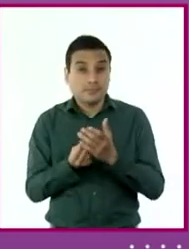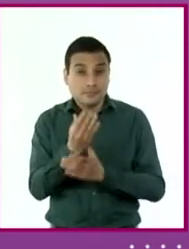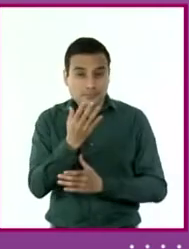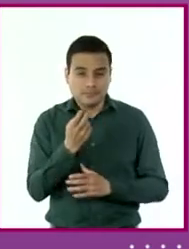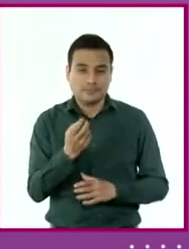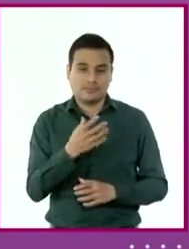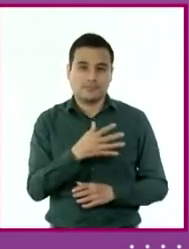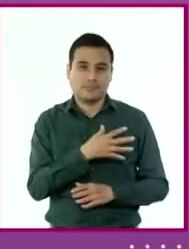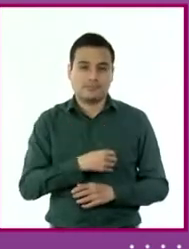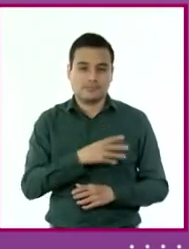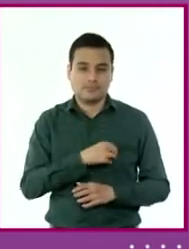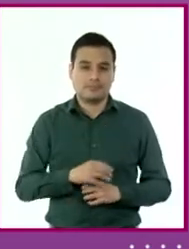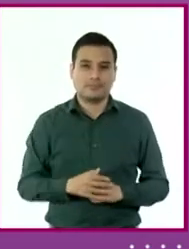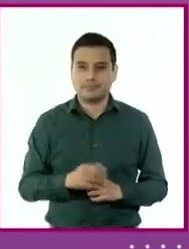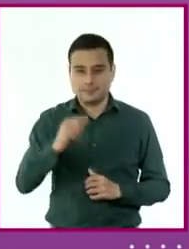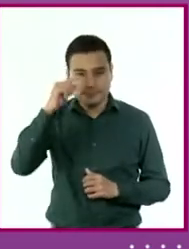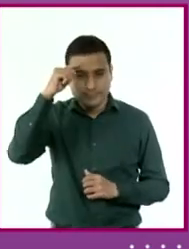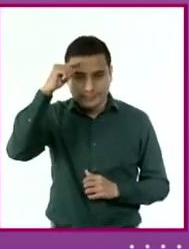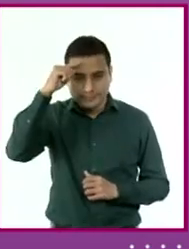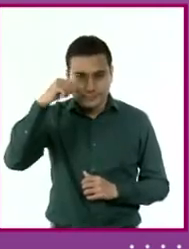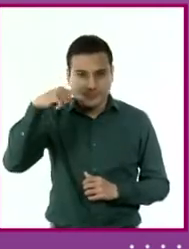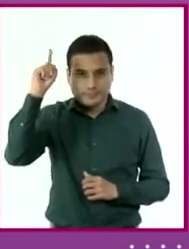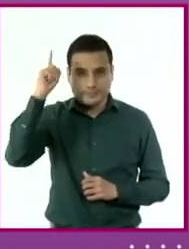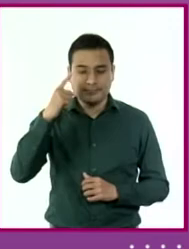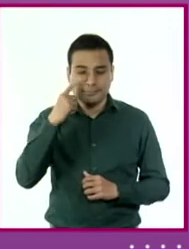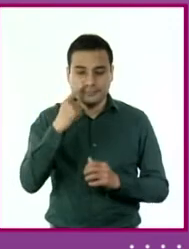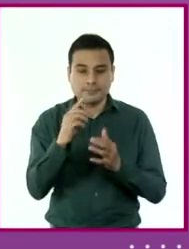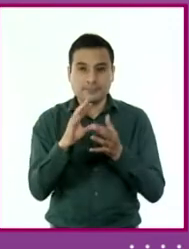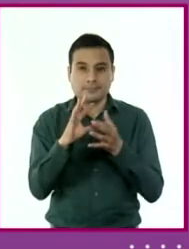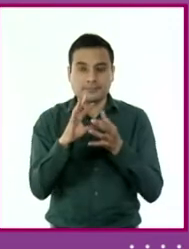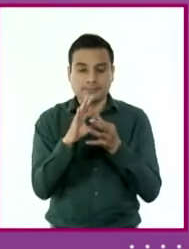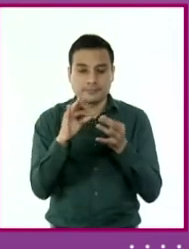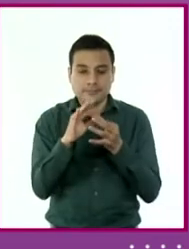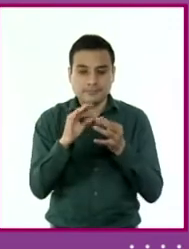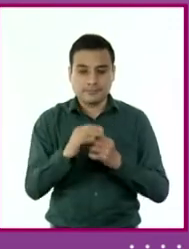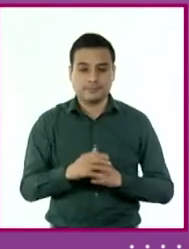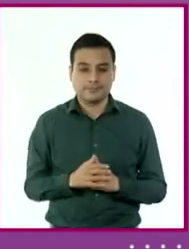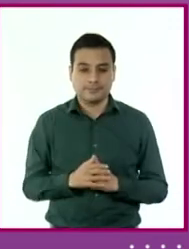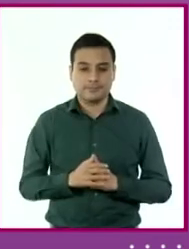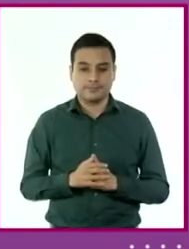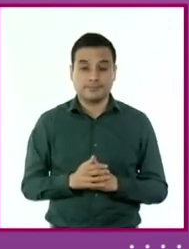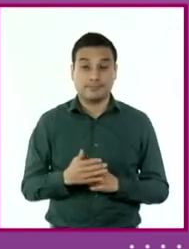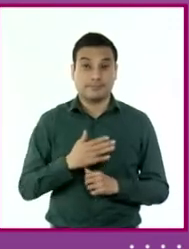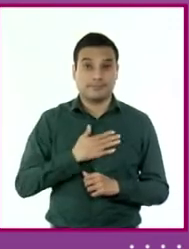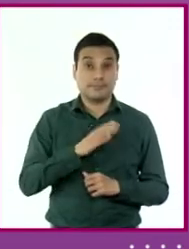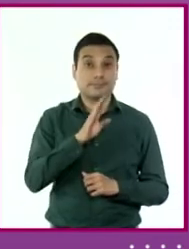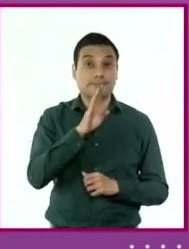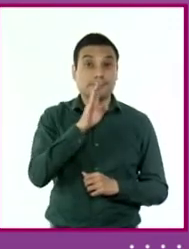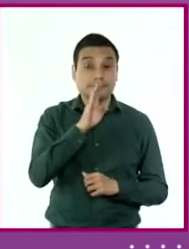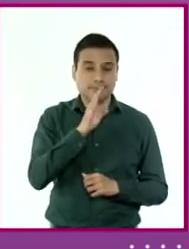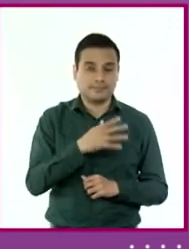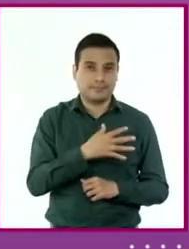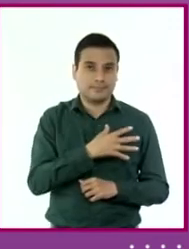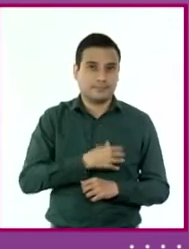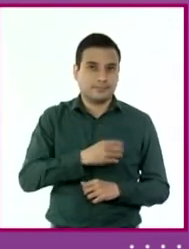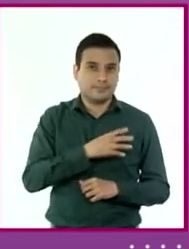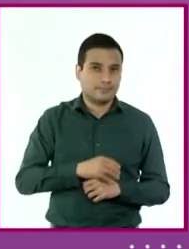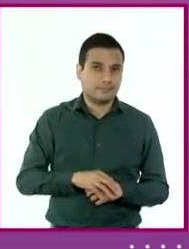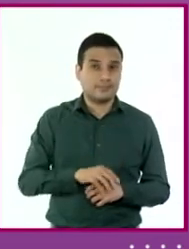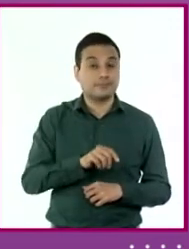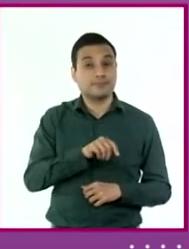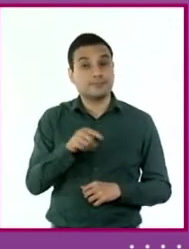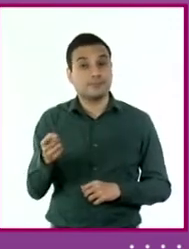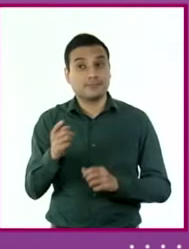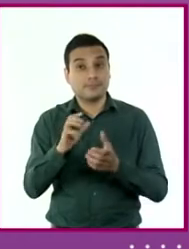please? It's easy, Diego. I'm the daughter of my mother, but I'm not the daughter of